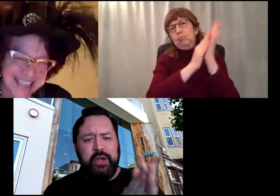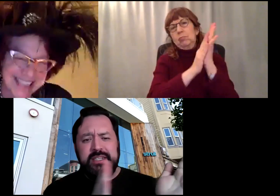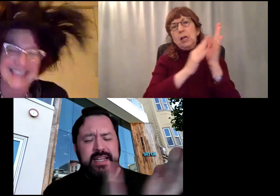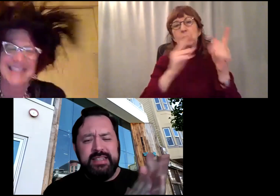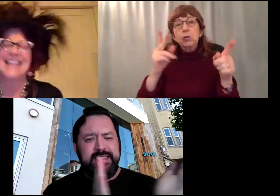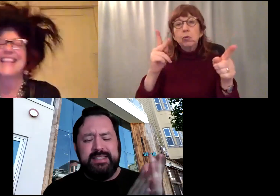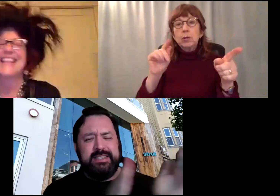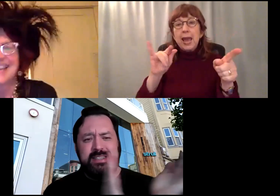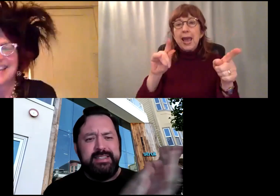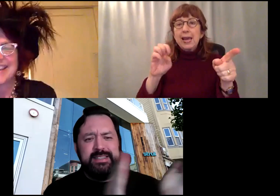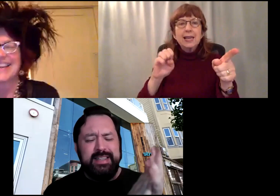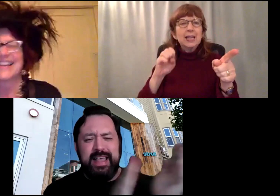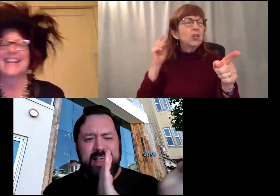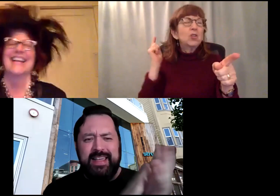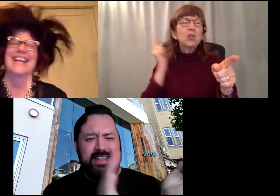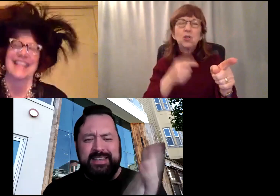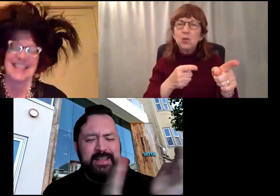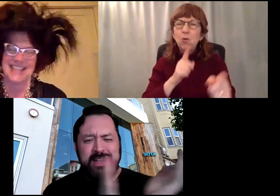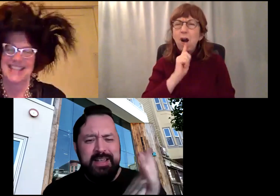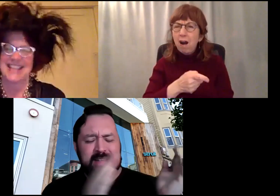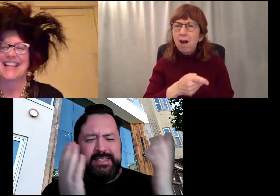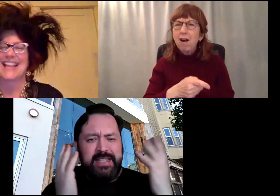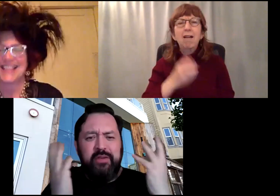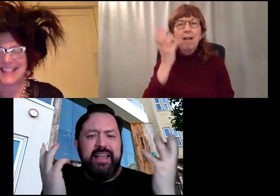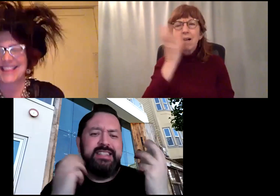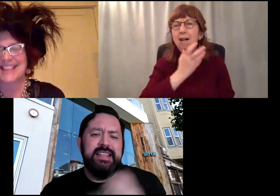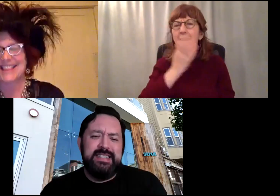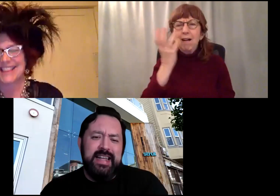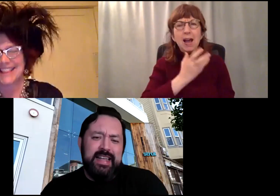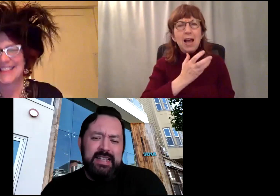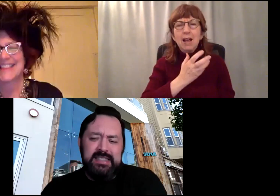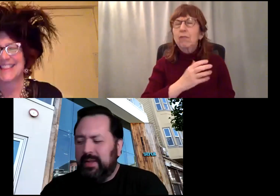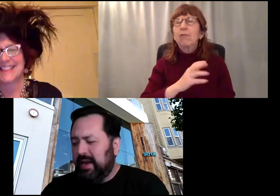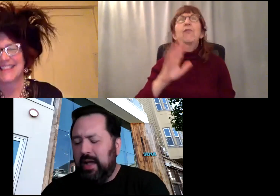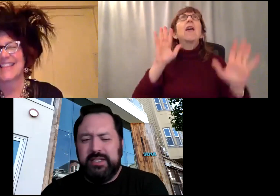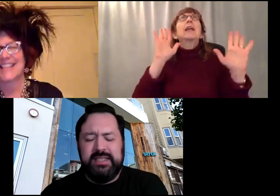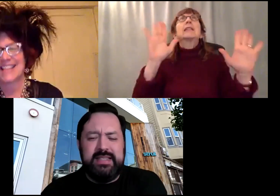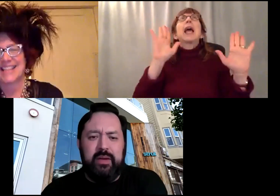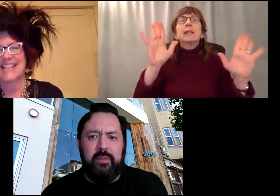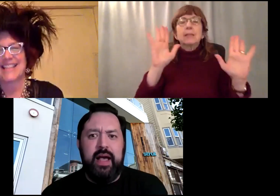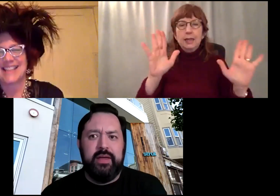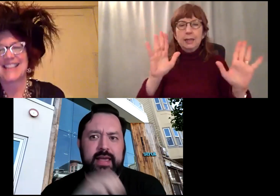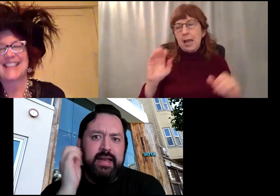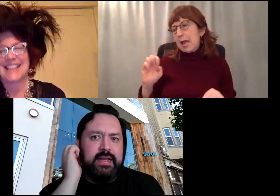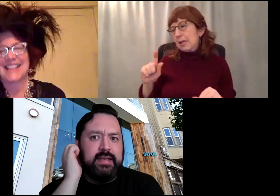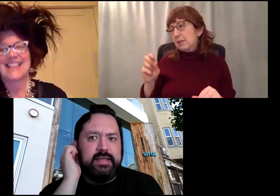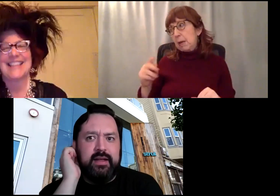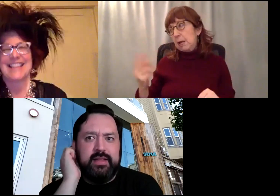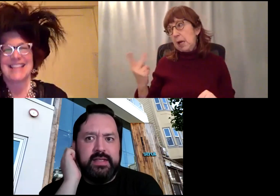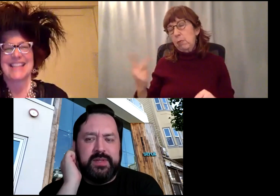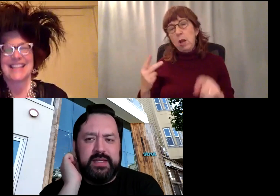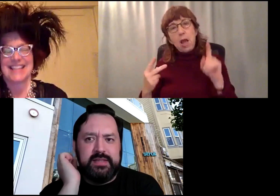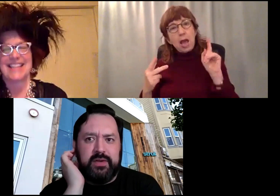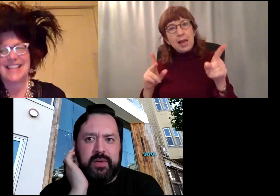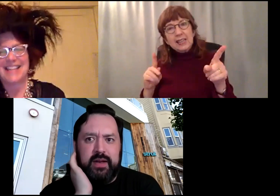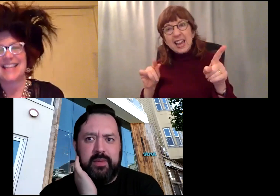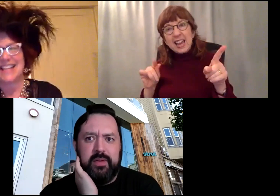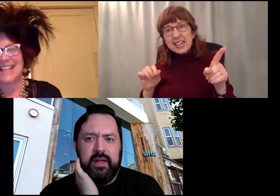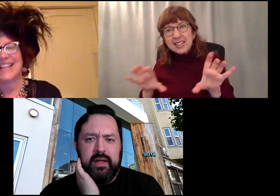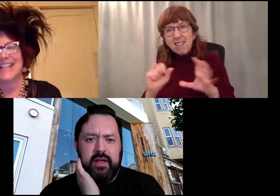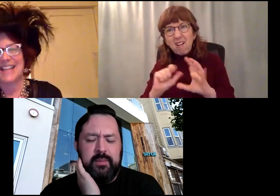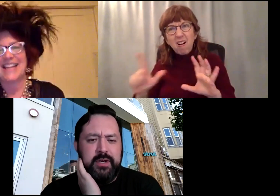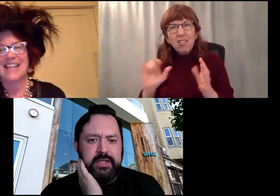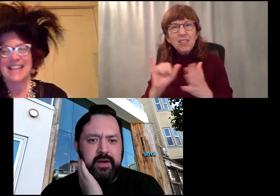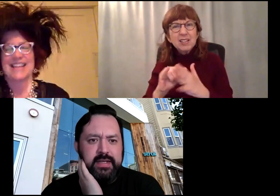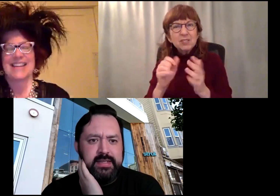Katie, you're just like so fantastic. Esteban and I were just like, wow, Katie did all this with these